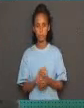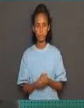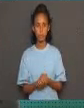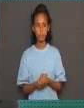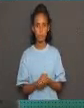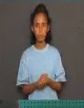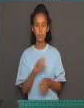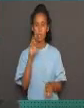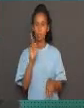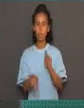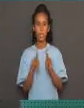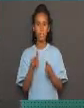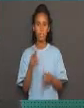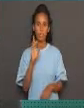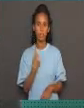population densities.